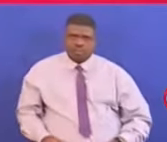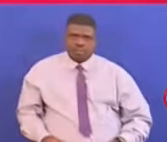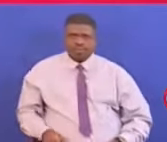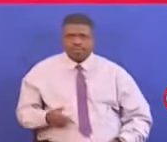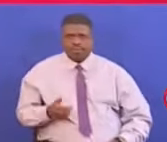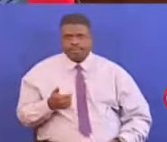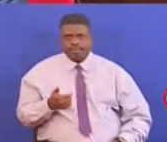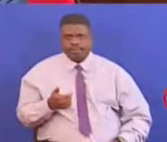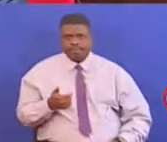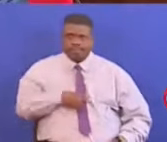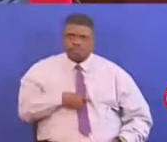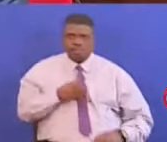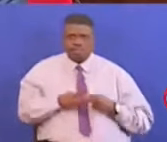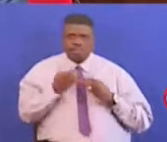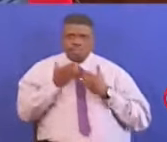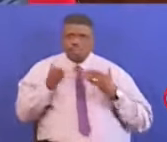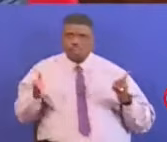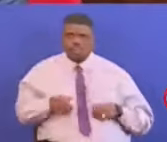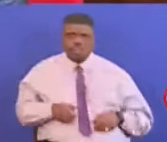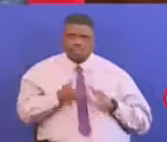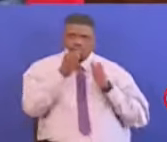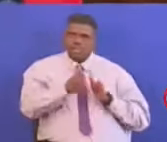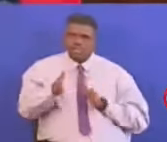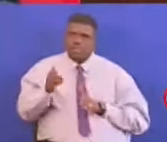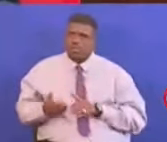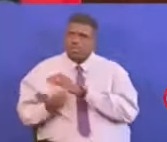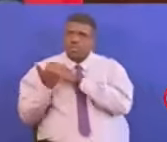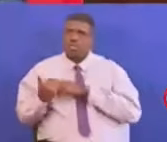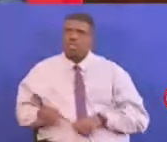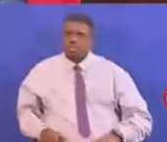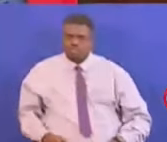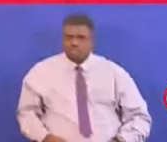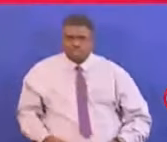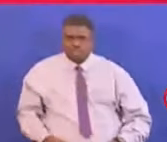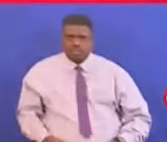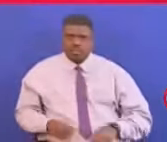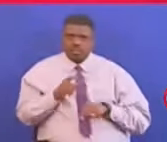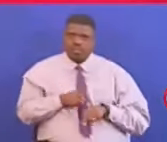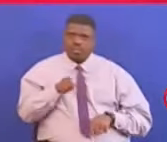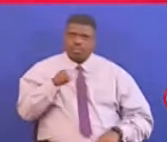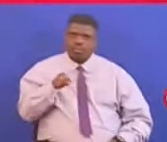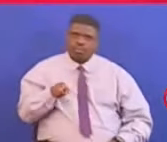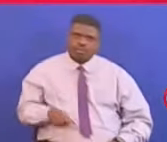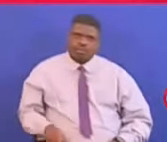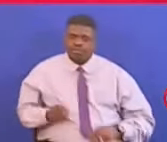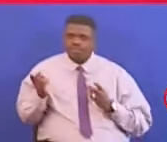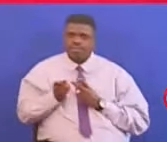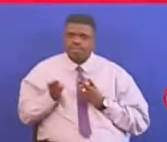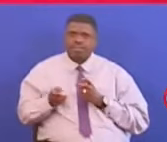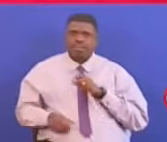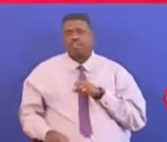integrity, transparency, and accountability. At the same time, I've also